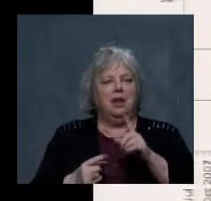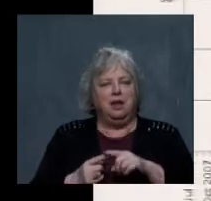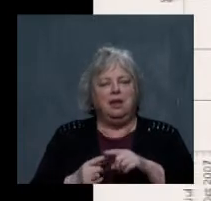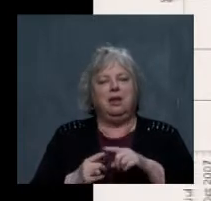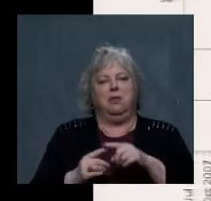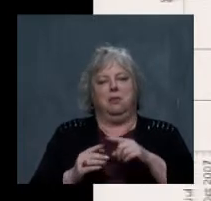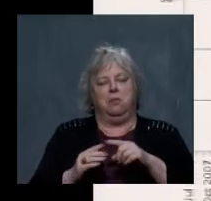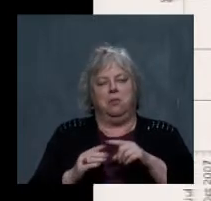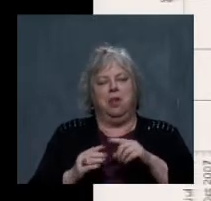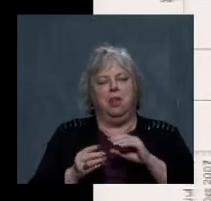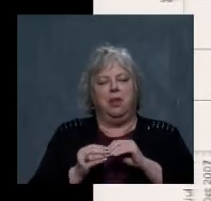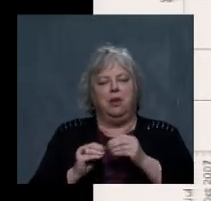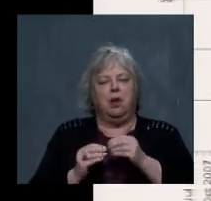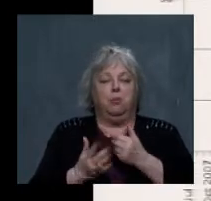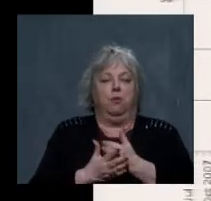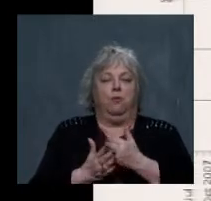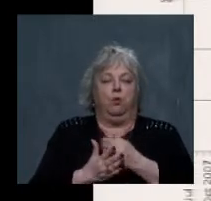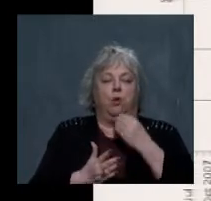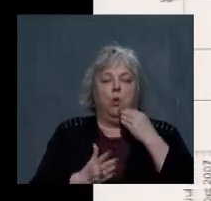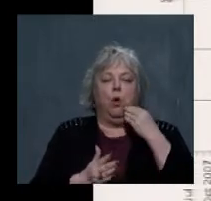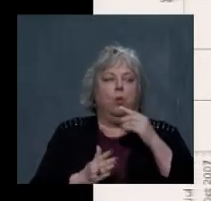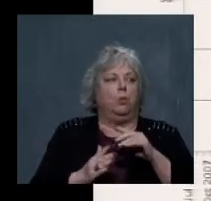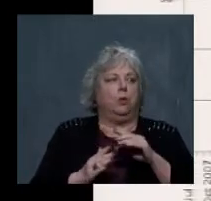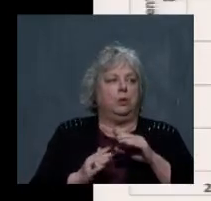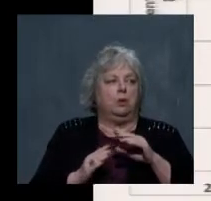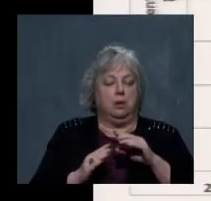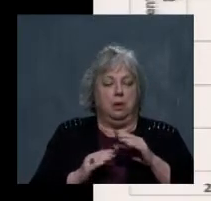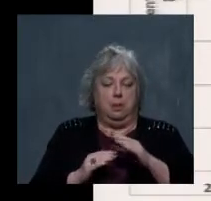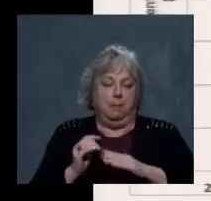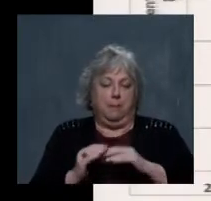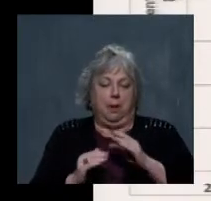back, we do have to provide housing. Next slide.